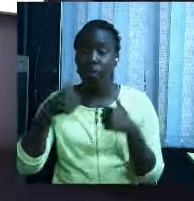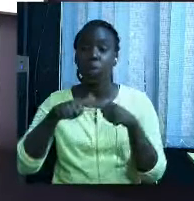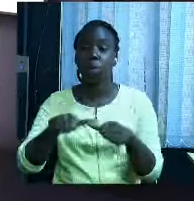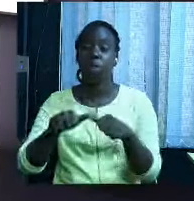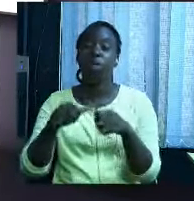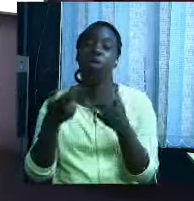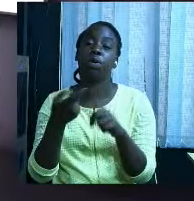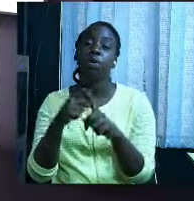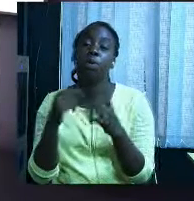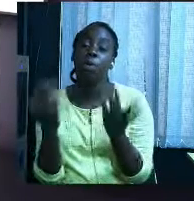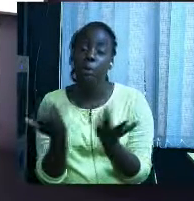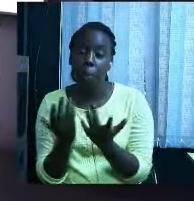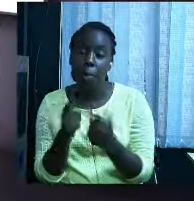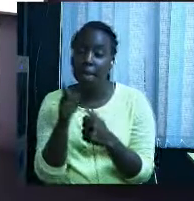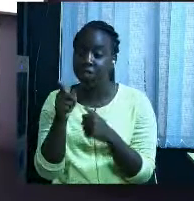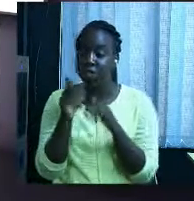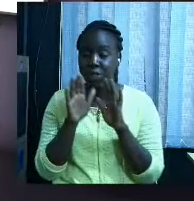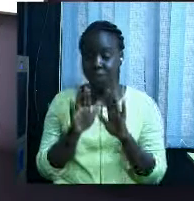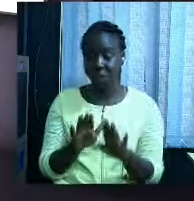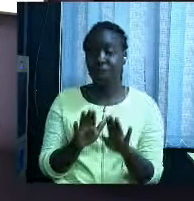on digital literacy.